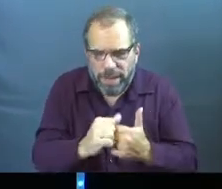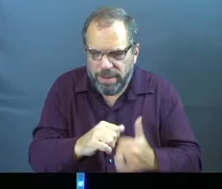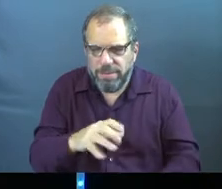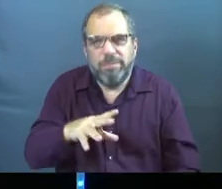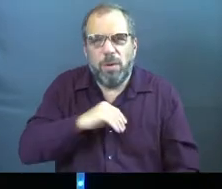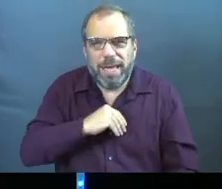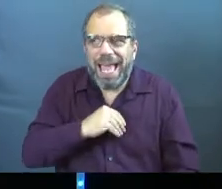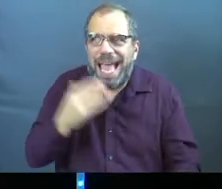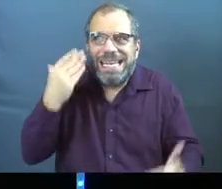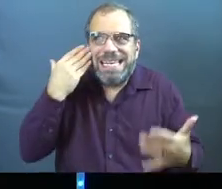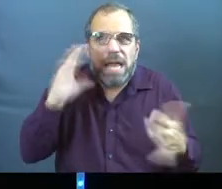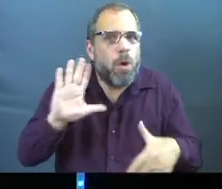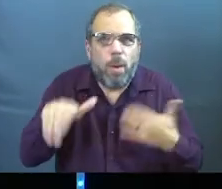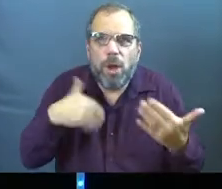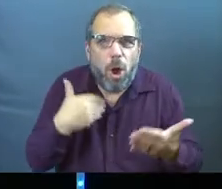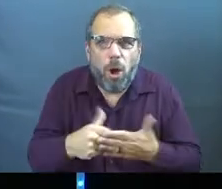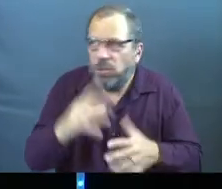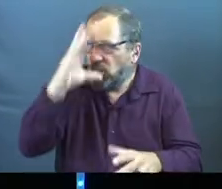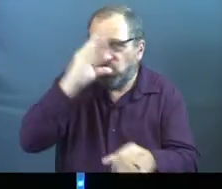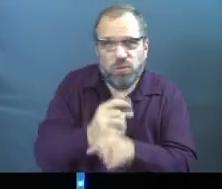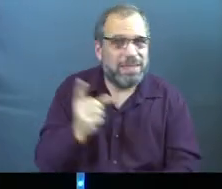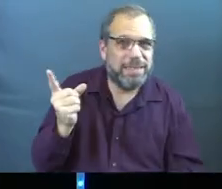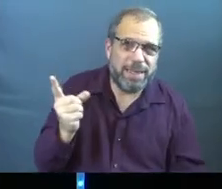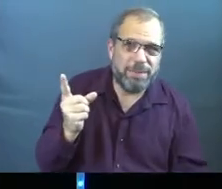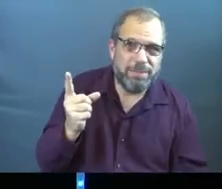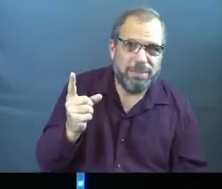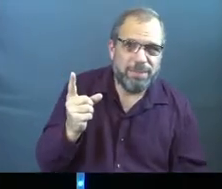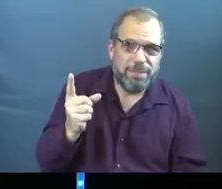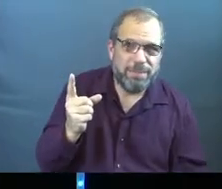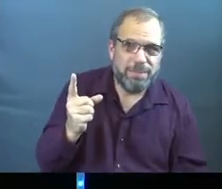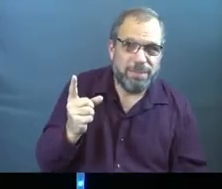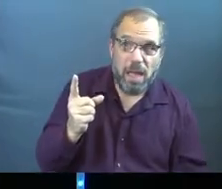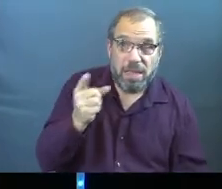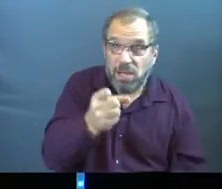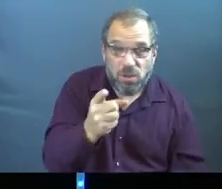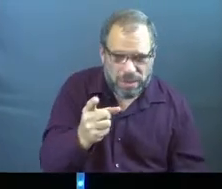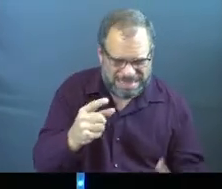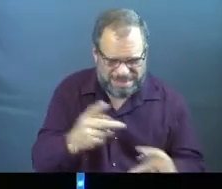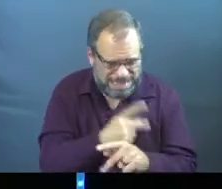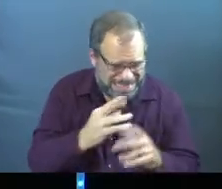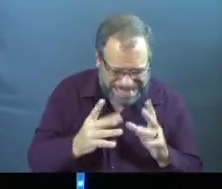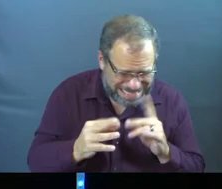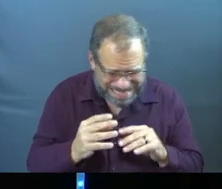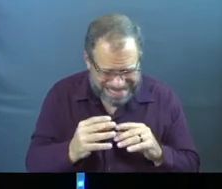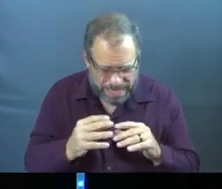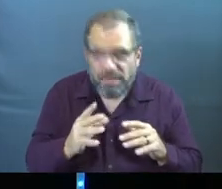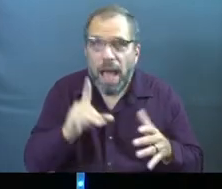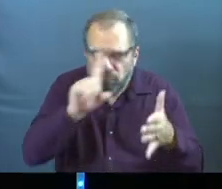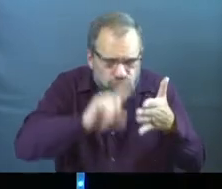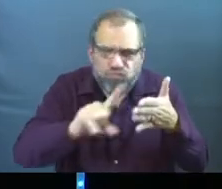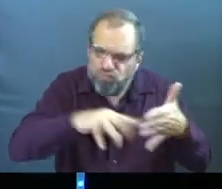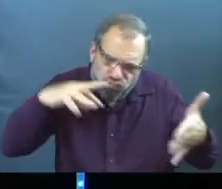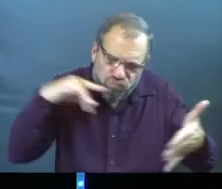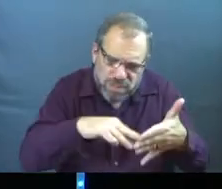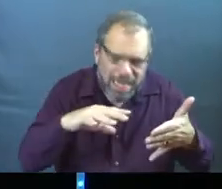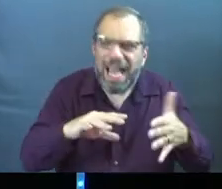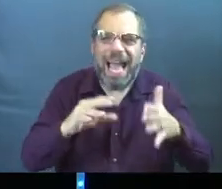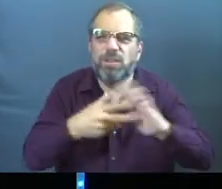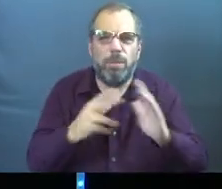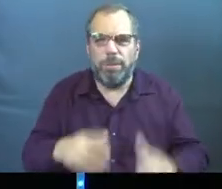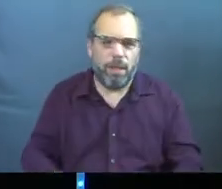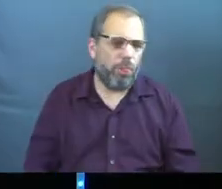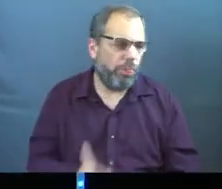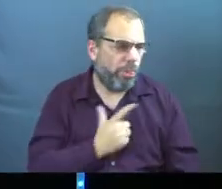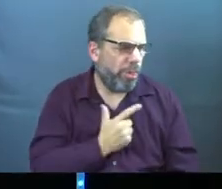in the unknown and not knowing. Trust God. Trust God that when there's things that you just can't figure out, pursue it, please. I'm not talking, don't